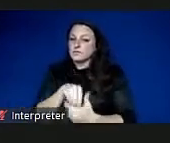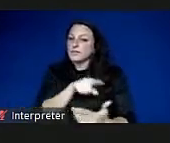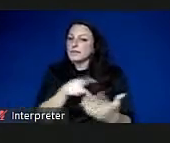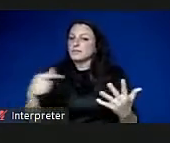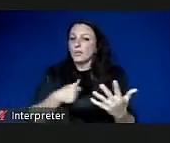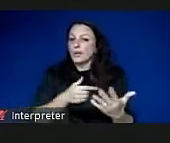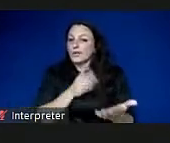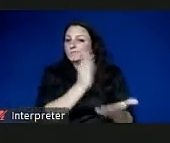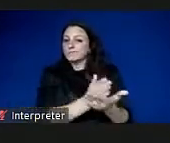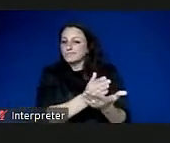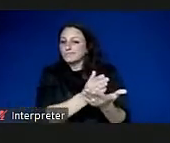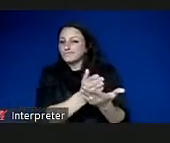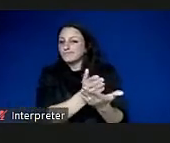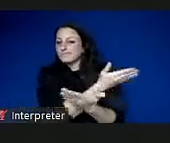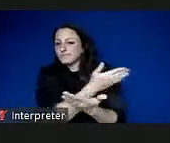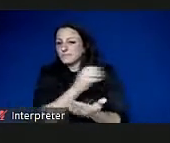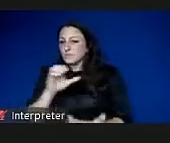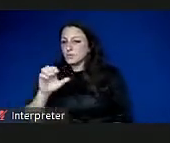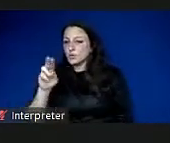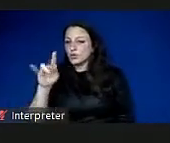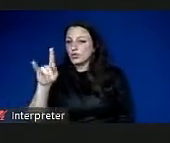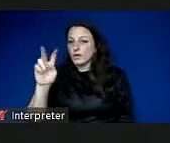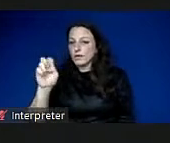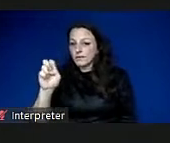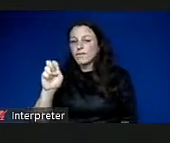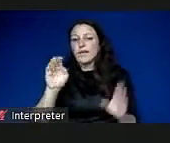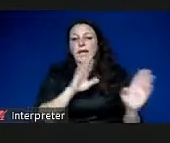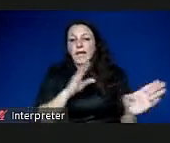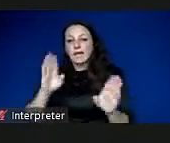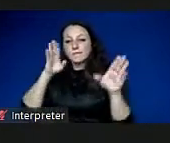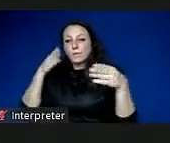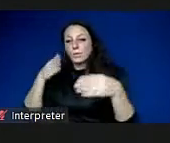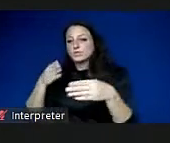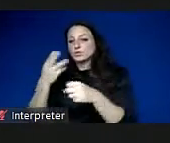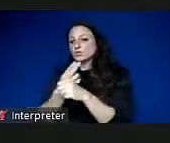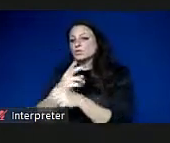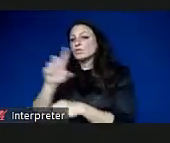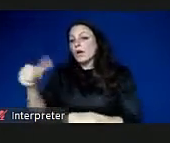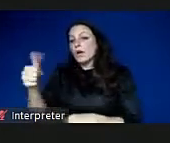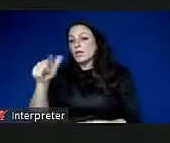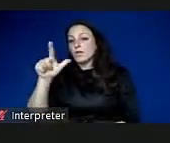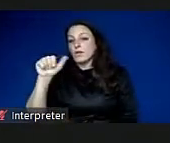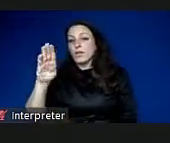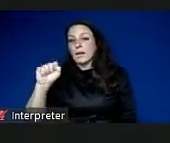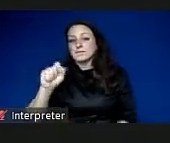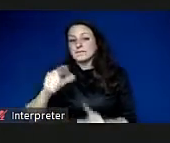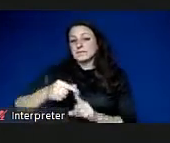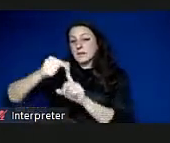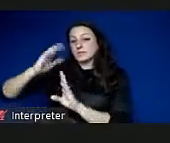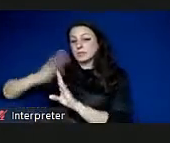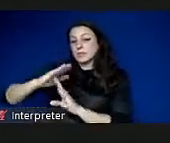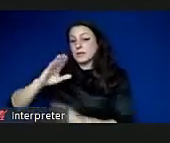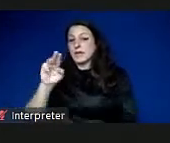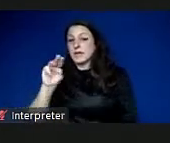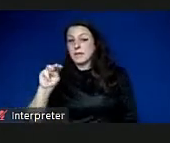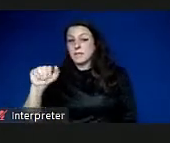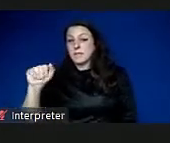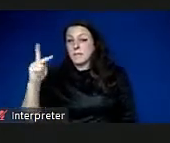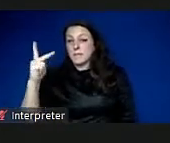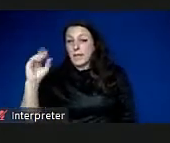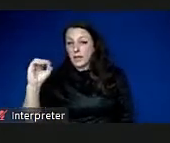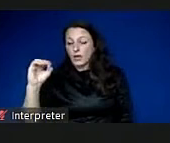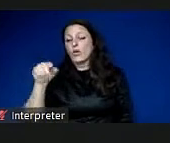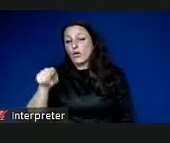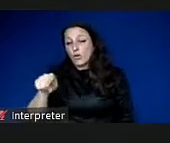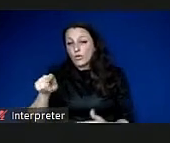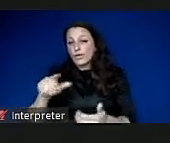Cumulative, move to other labs, particularly Mako, who has been our partner since early on, to ensure that we were able to